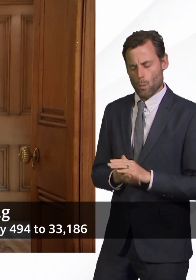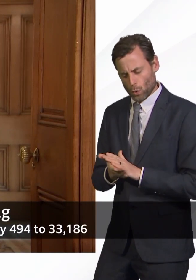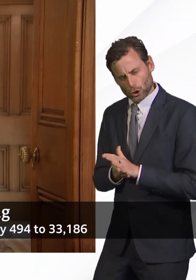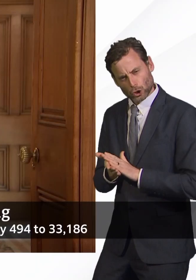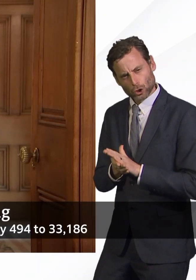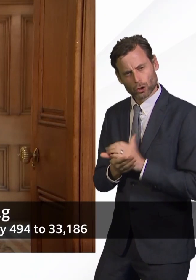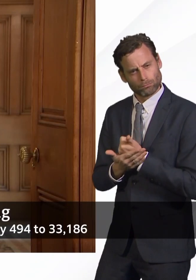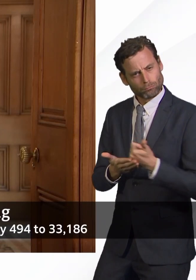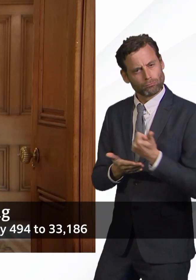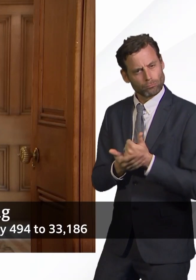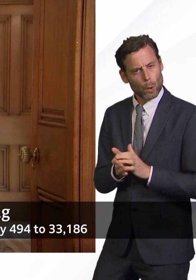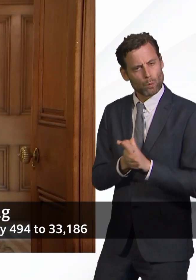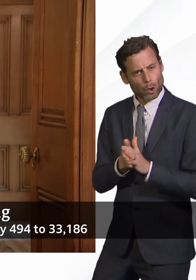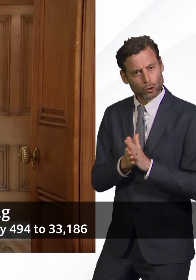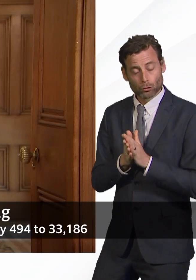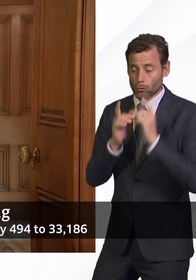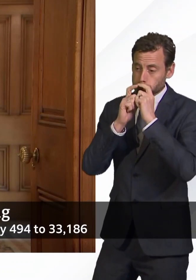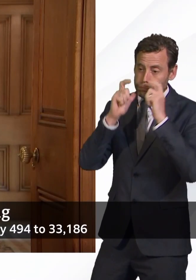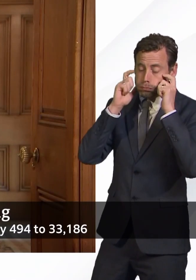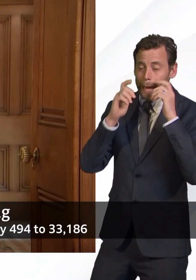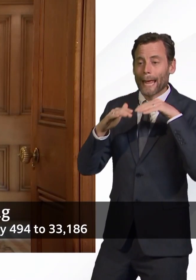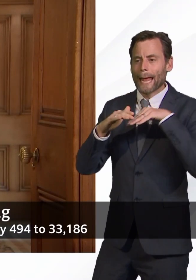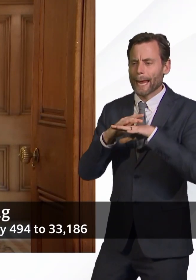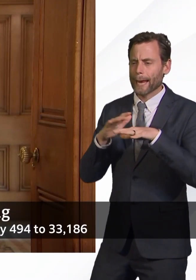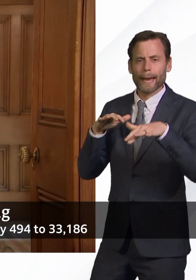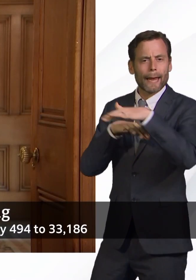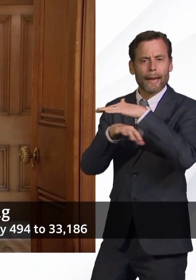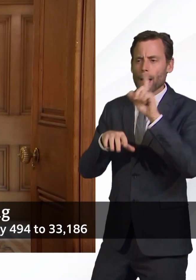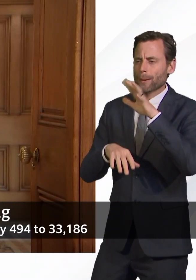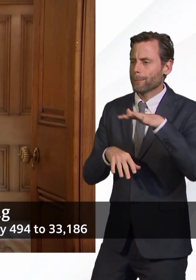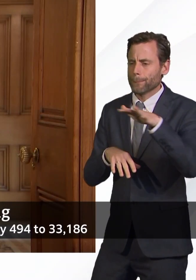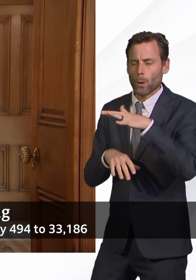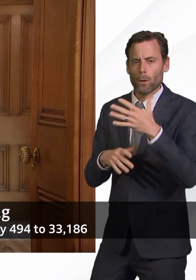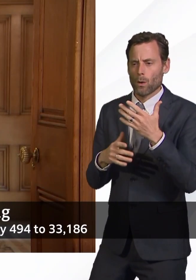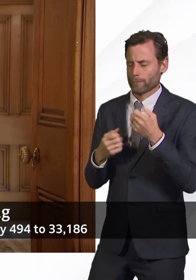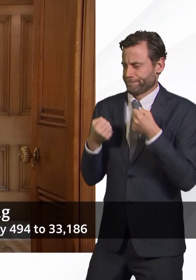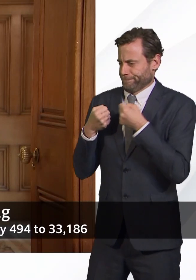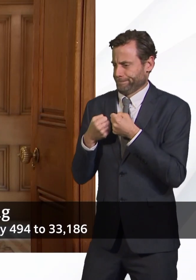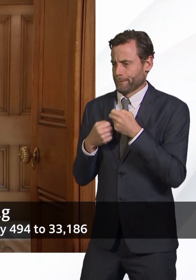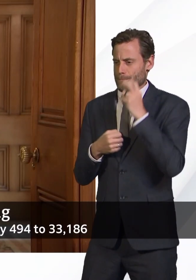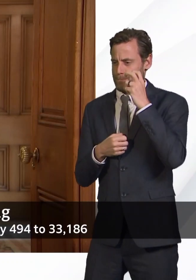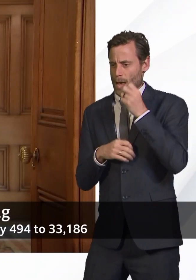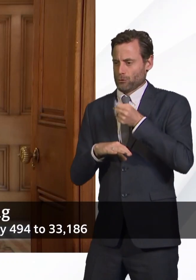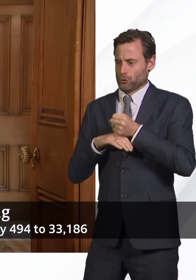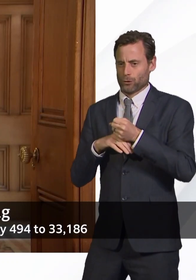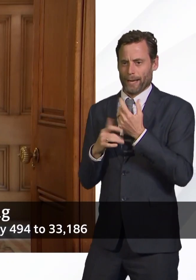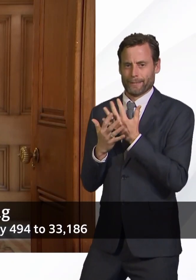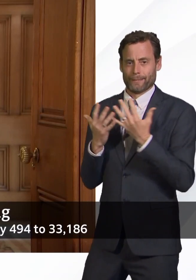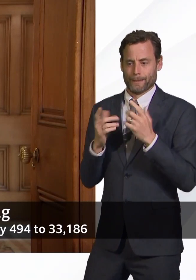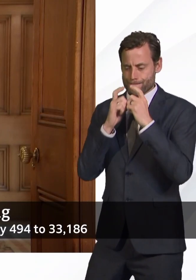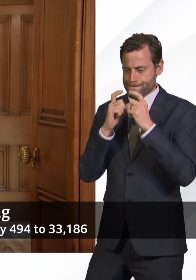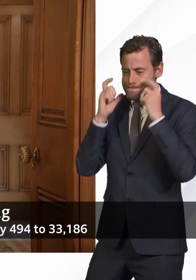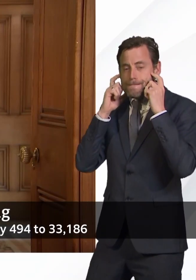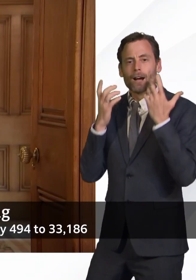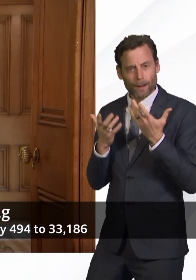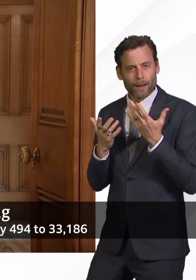hands regularly, wearing a face covering when you're in an enclosed space where it's difficult to be socially distant, for example,